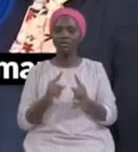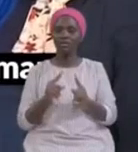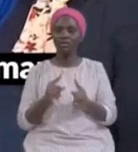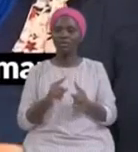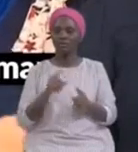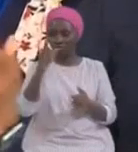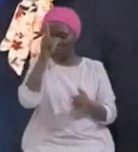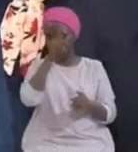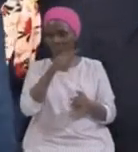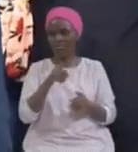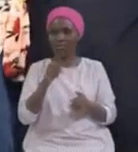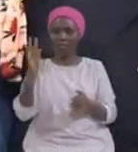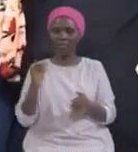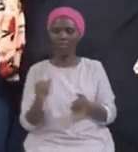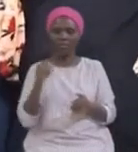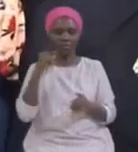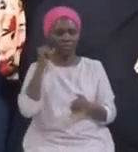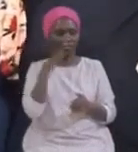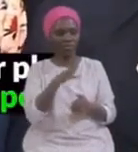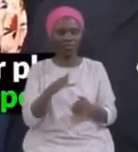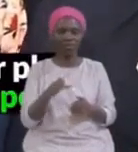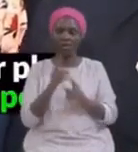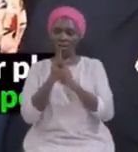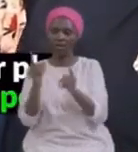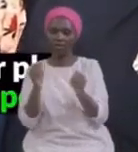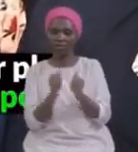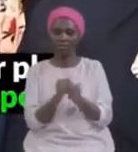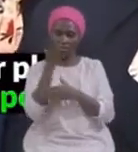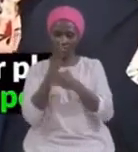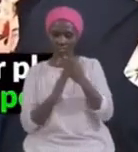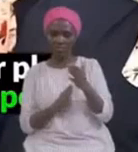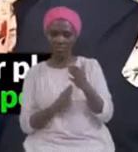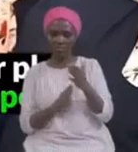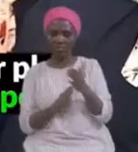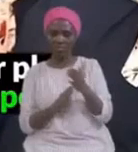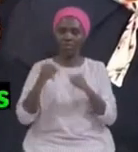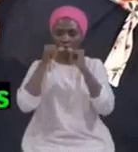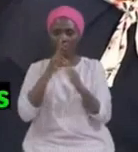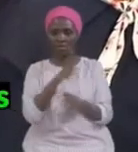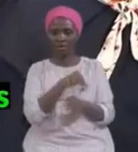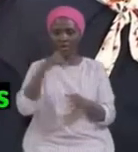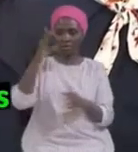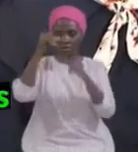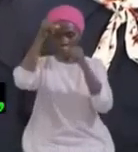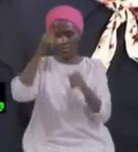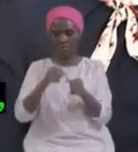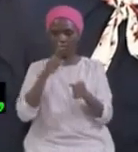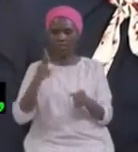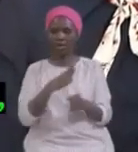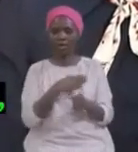Eli as a drunken woman, she responded with humility. Eli blessed her, and God remembered her plea and blessed her with a